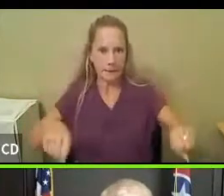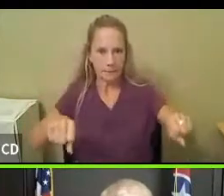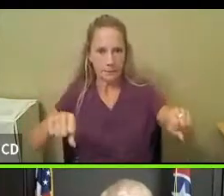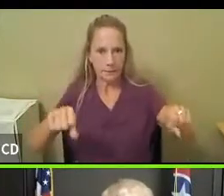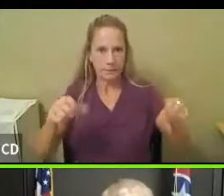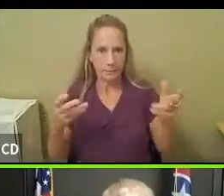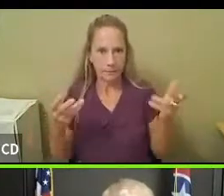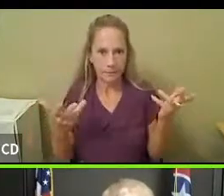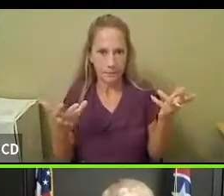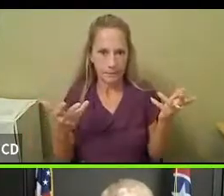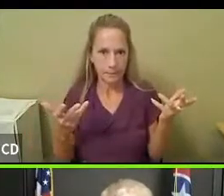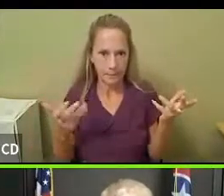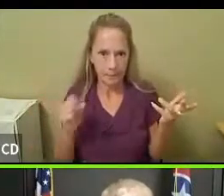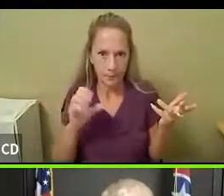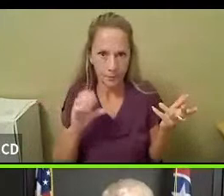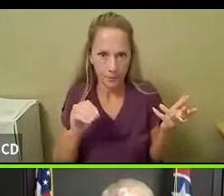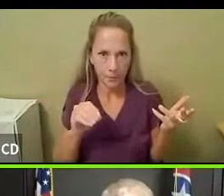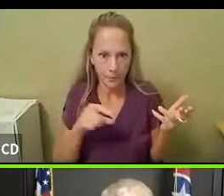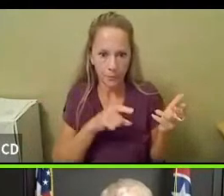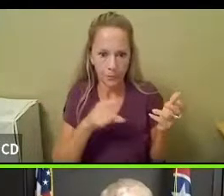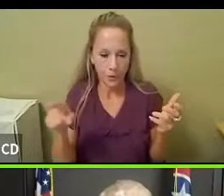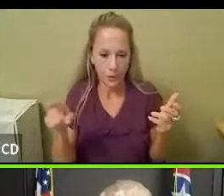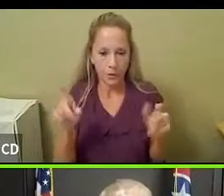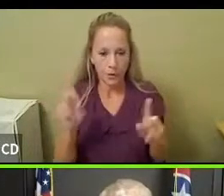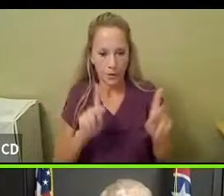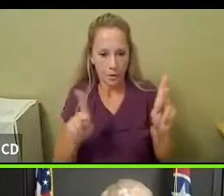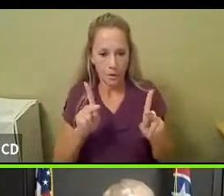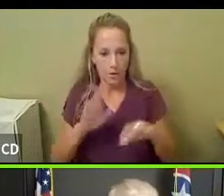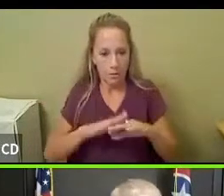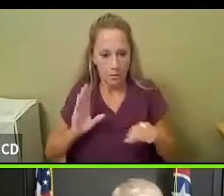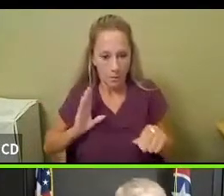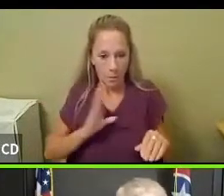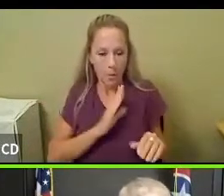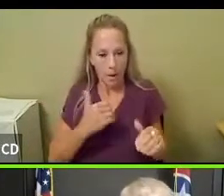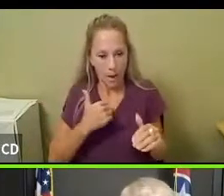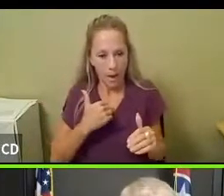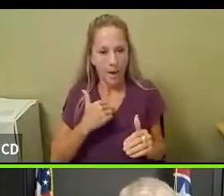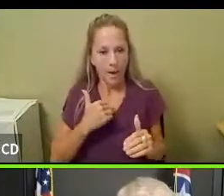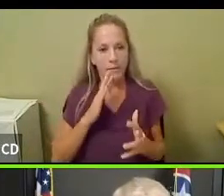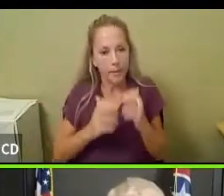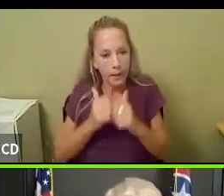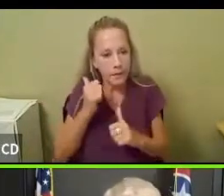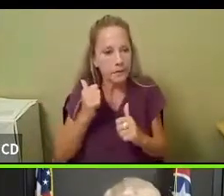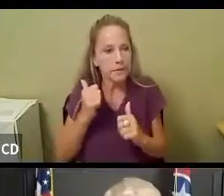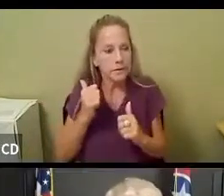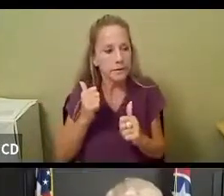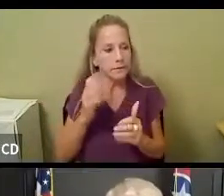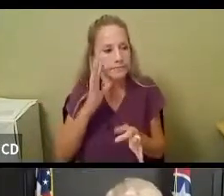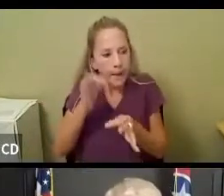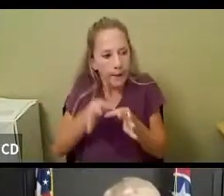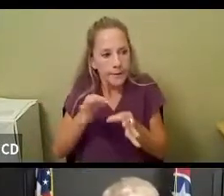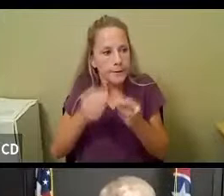And I do believe that you guys have the best interest of the community at heart. So that's just my 2 cents.